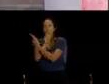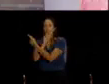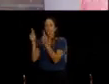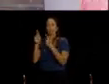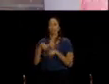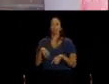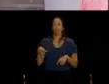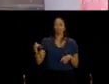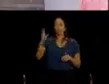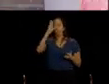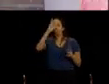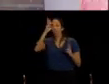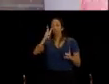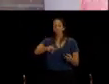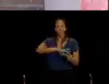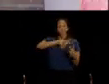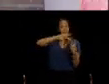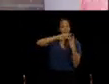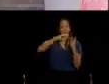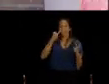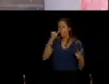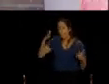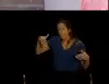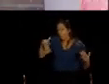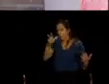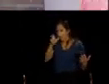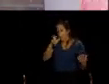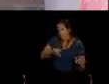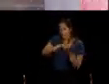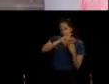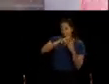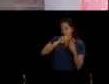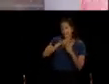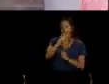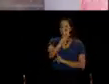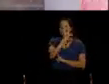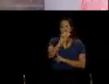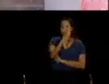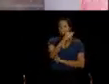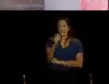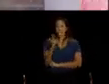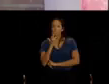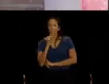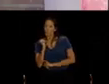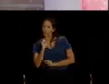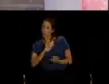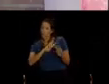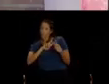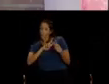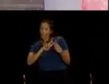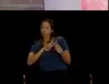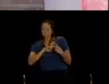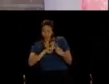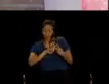of the hashtag, if you haven't heard, disabled and cute. I like that, disabled and cute.